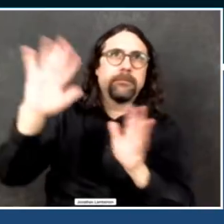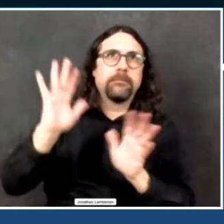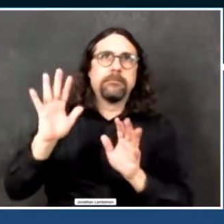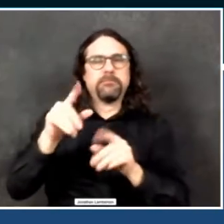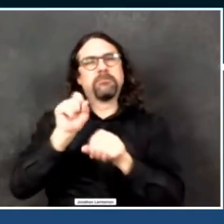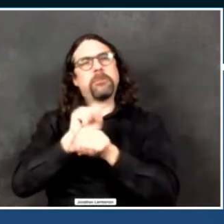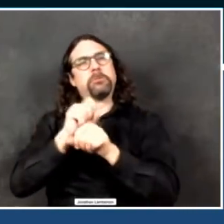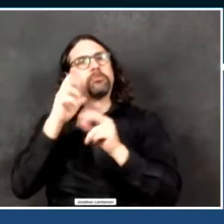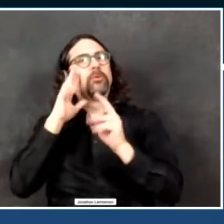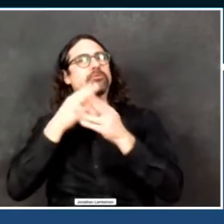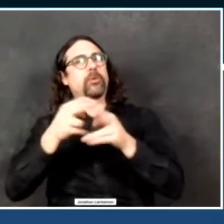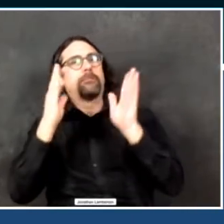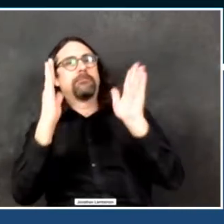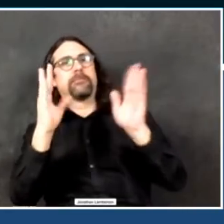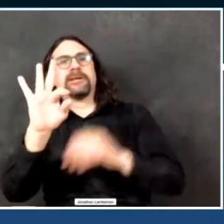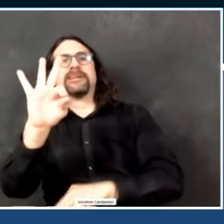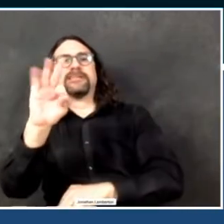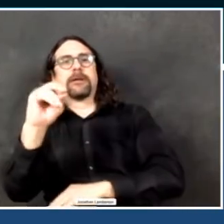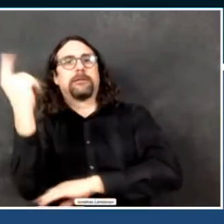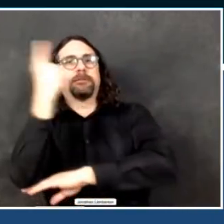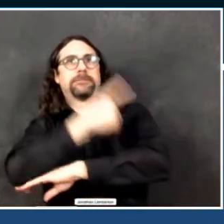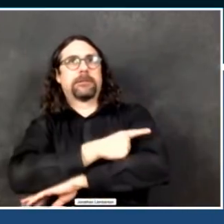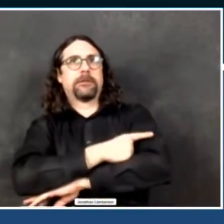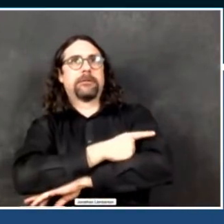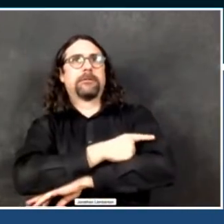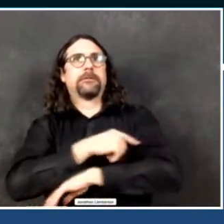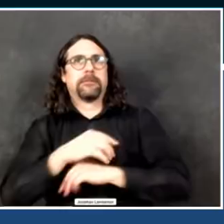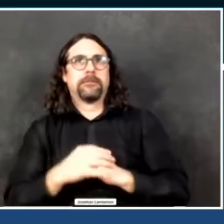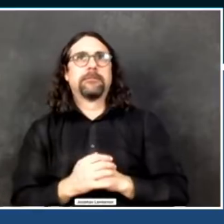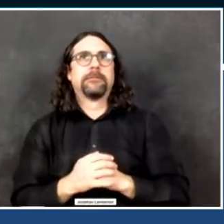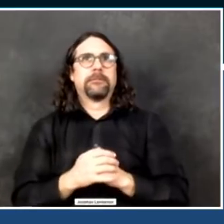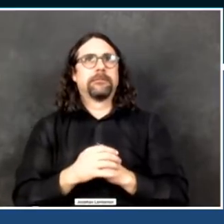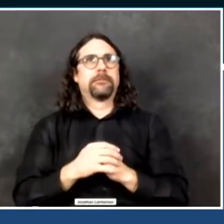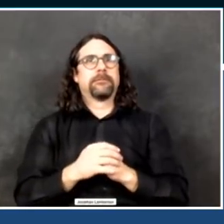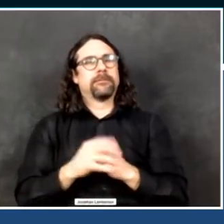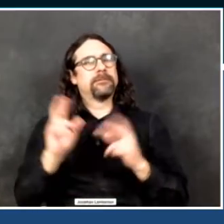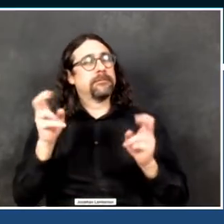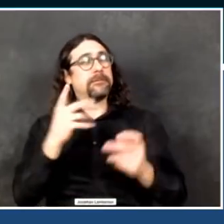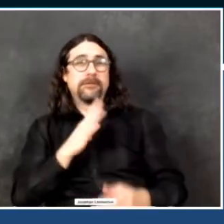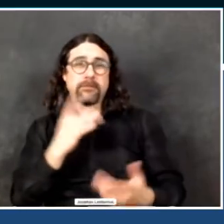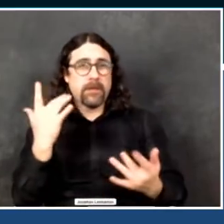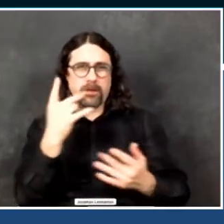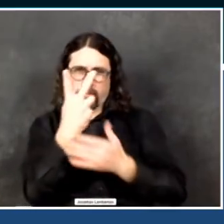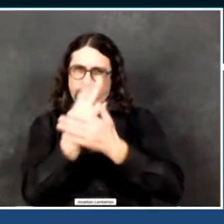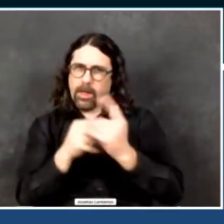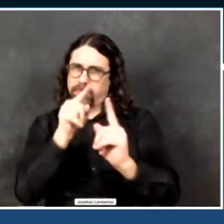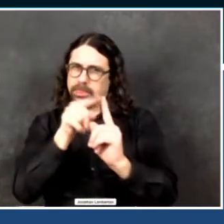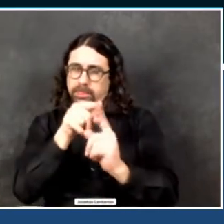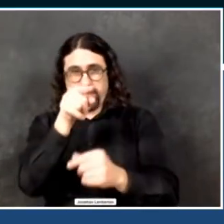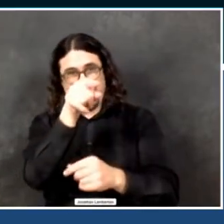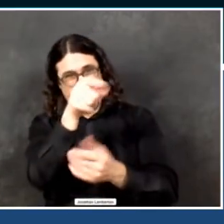wants to help us out and wants to get that opportunity to get employed again, go to